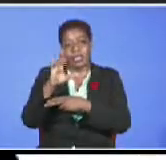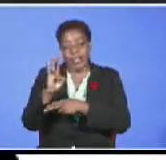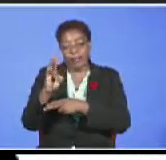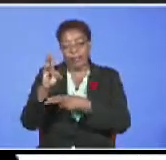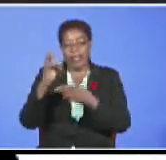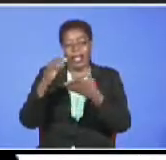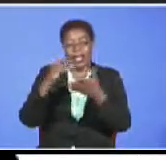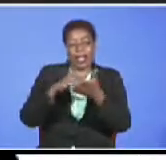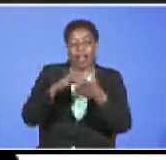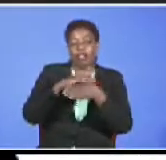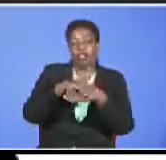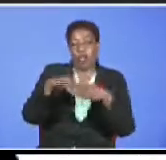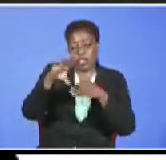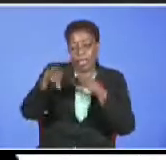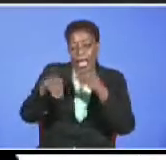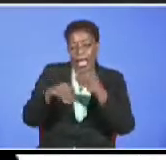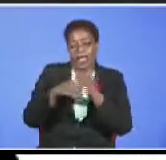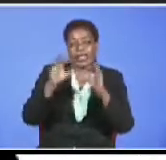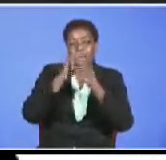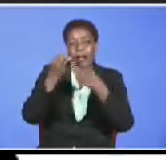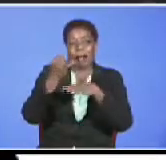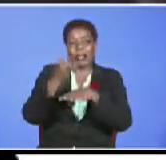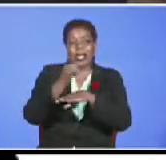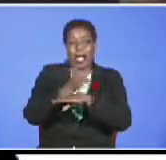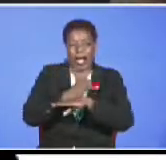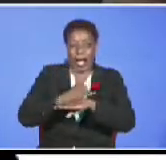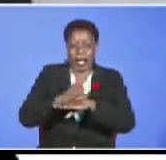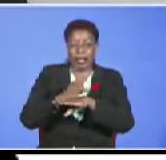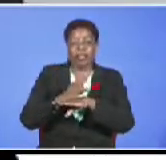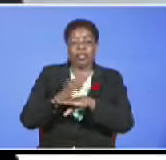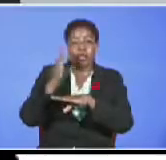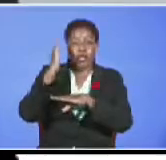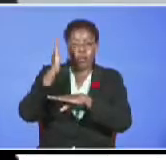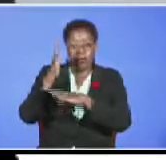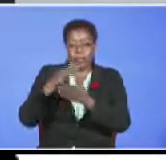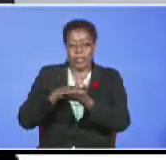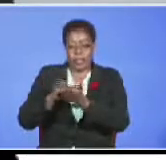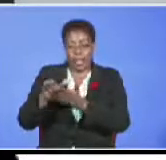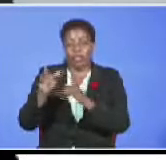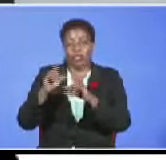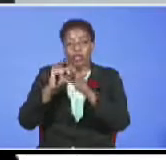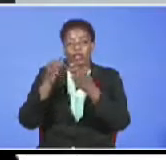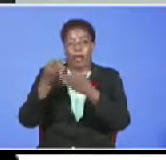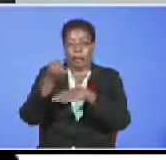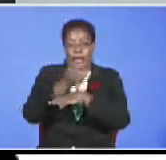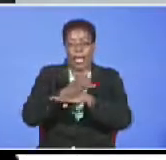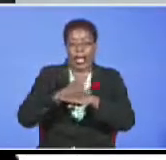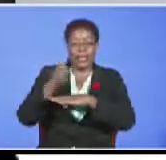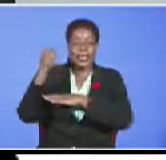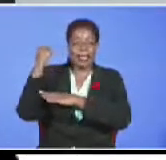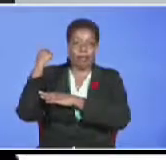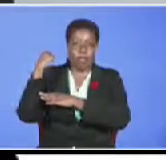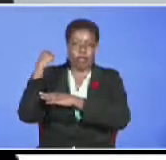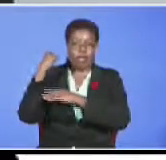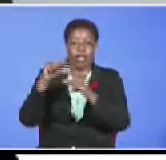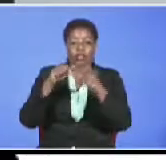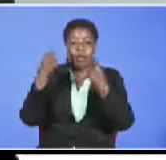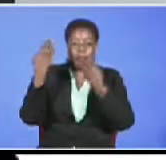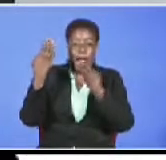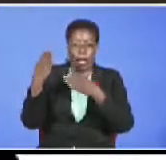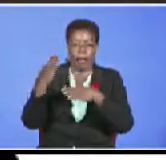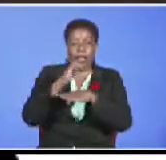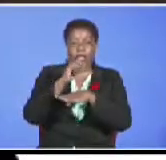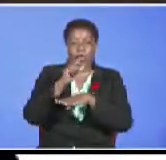$647,000. She added that the family islands won't be left out and that money will be forwarded to family island administrators in Grand